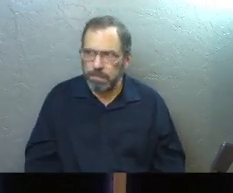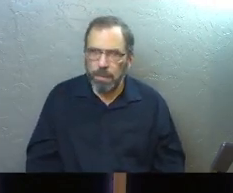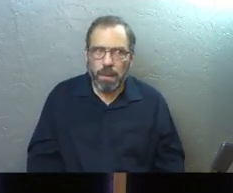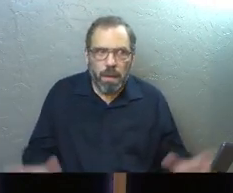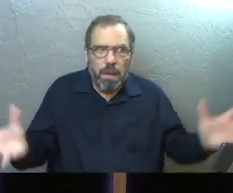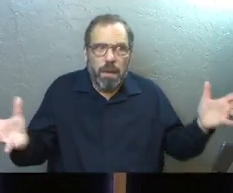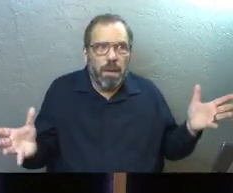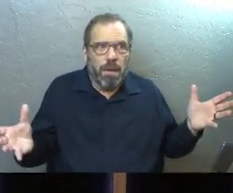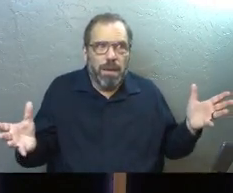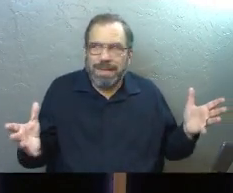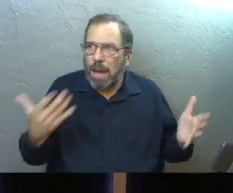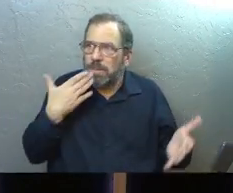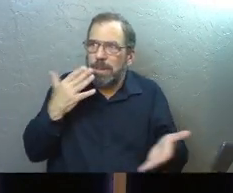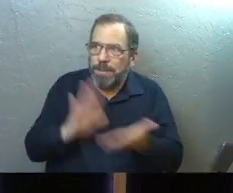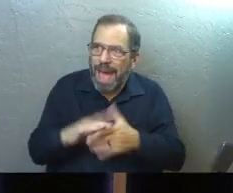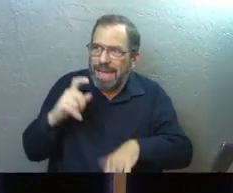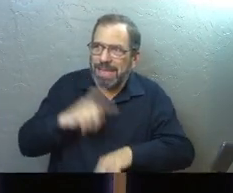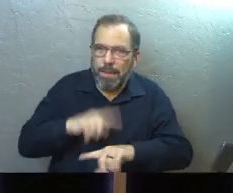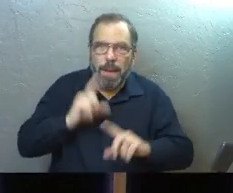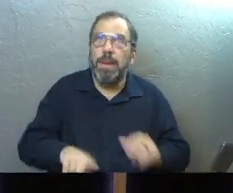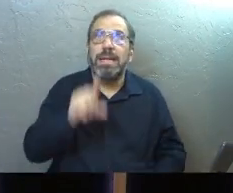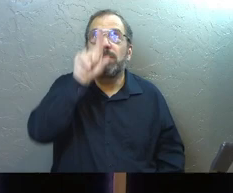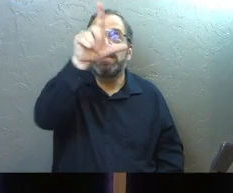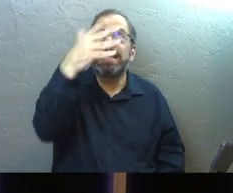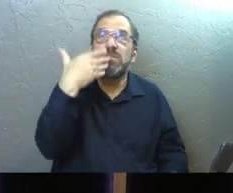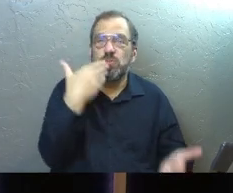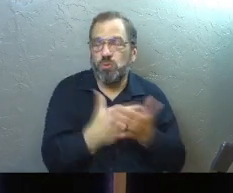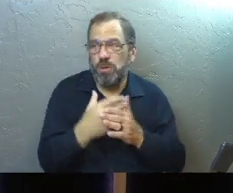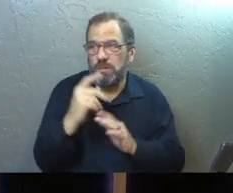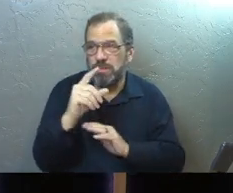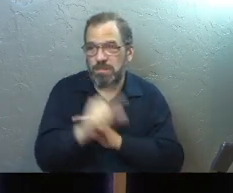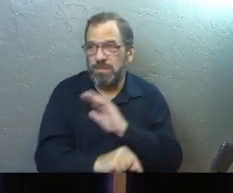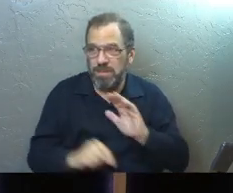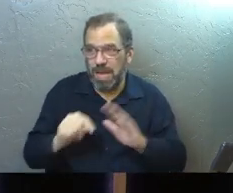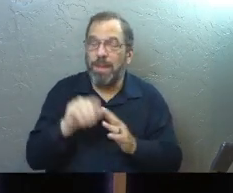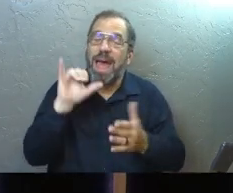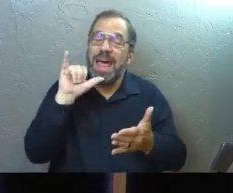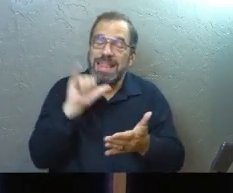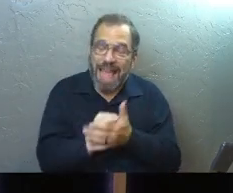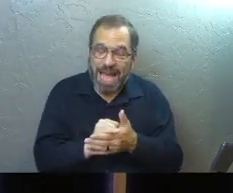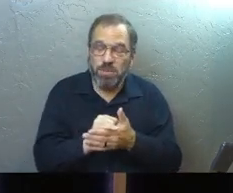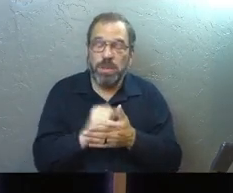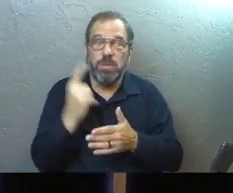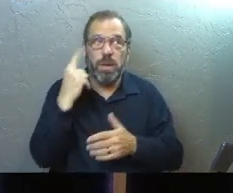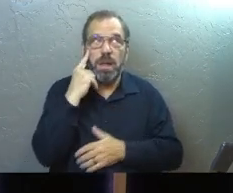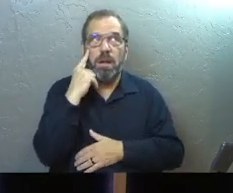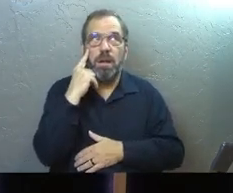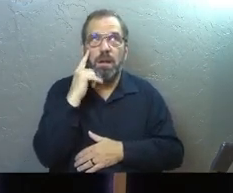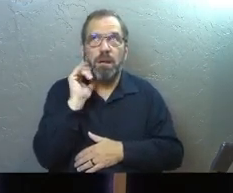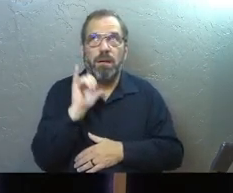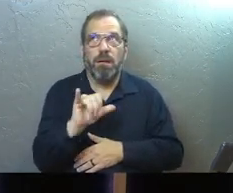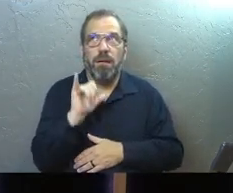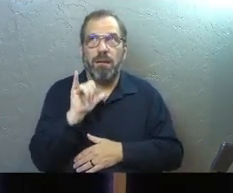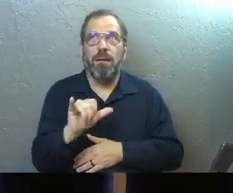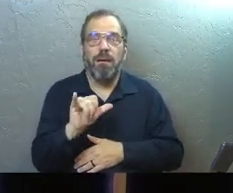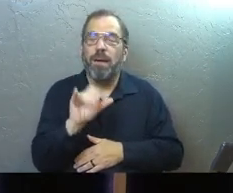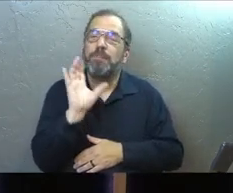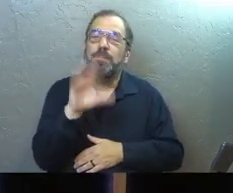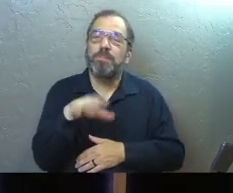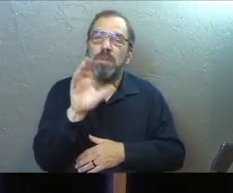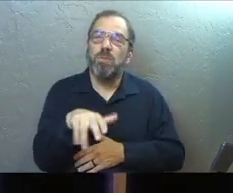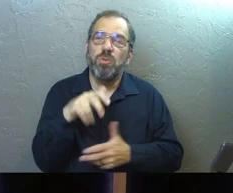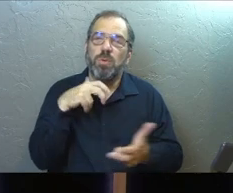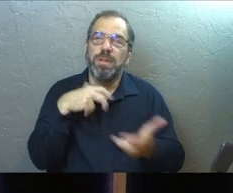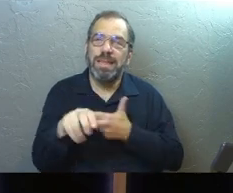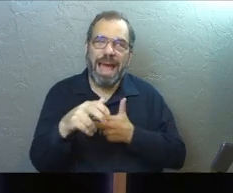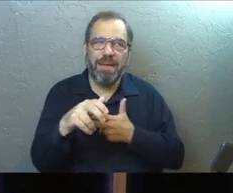like, but that wasn't your good moment. I know, but it was his good moment. Because that's what you start to do. You start to